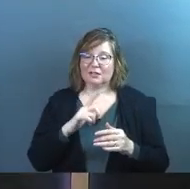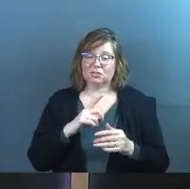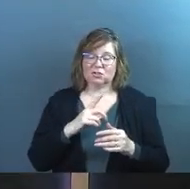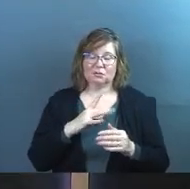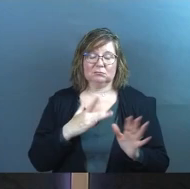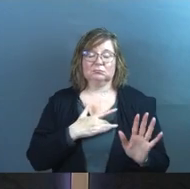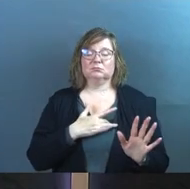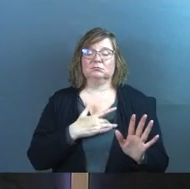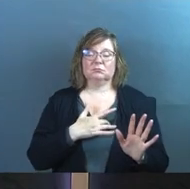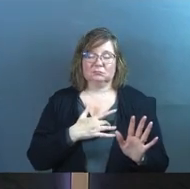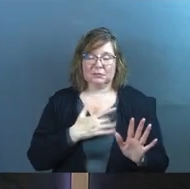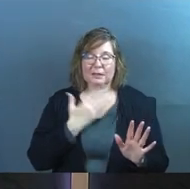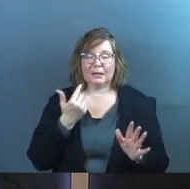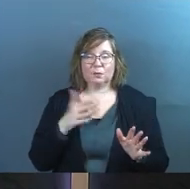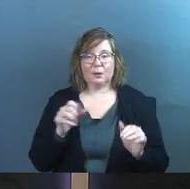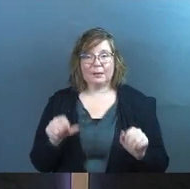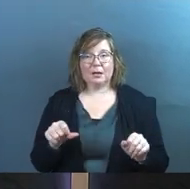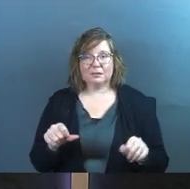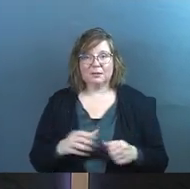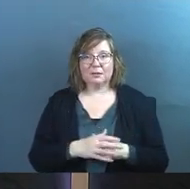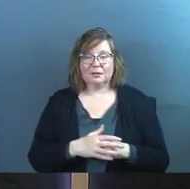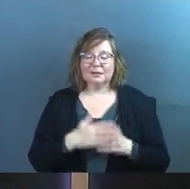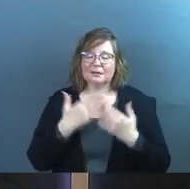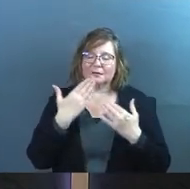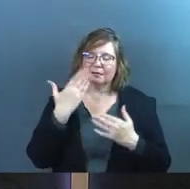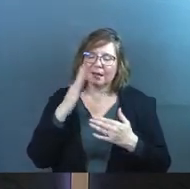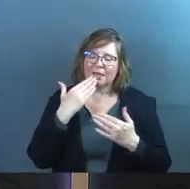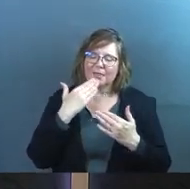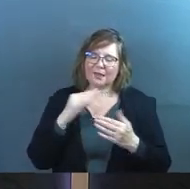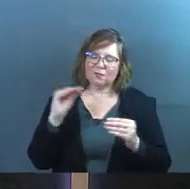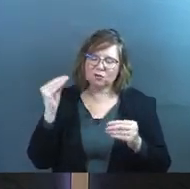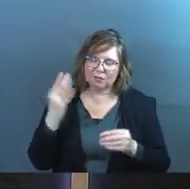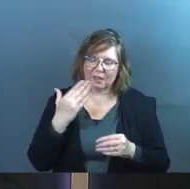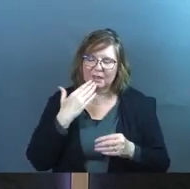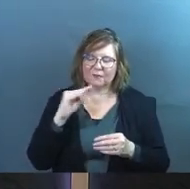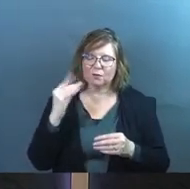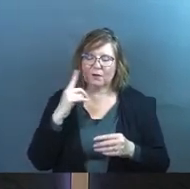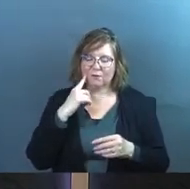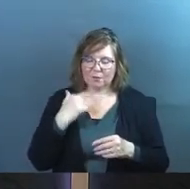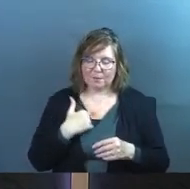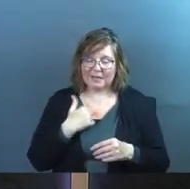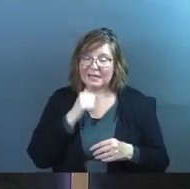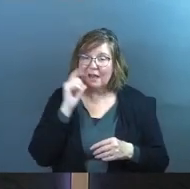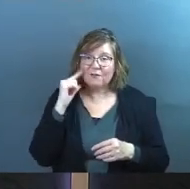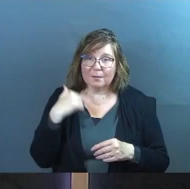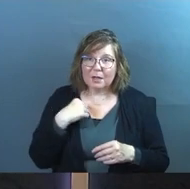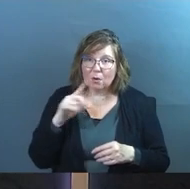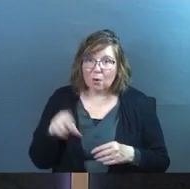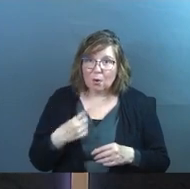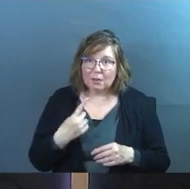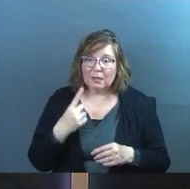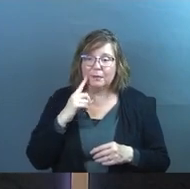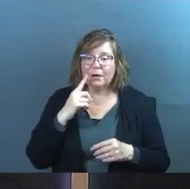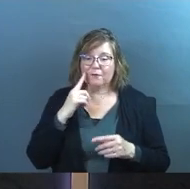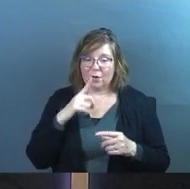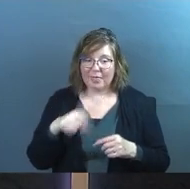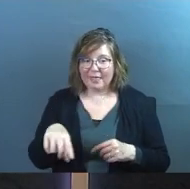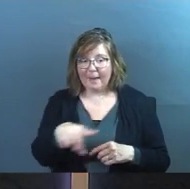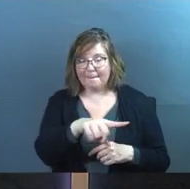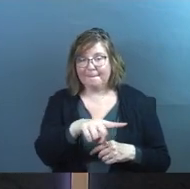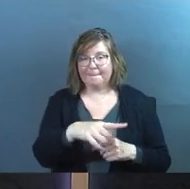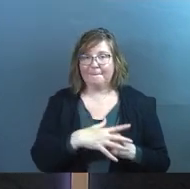That should shake us in the best way possible to the core. God, thank you for your grace. Thank you for your grace for me. And not just for me, but for